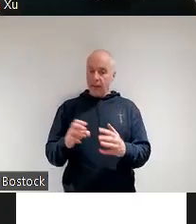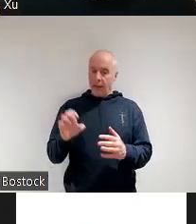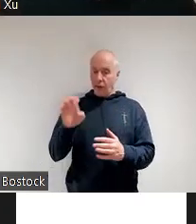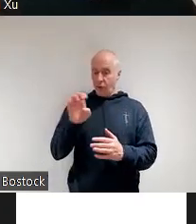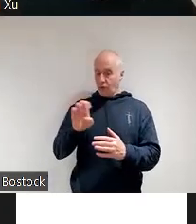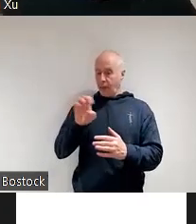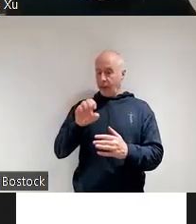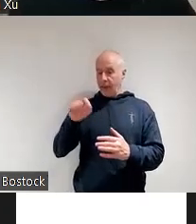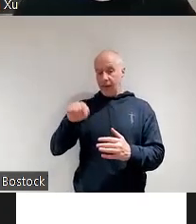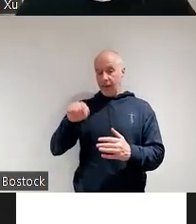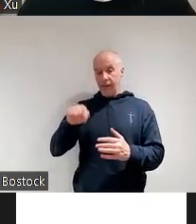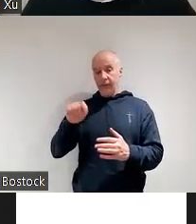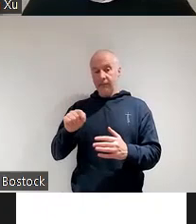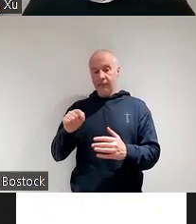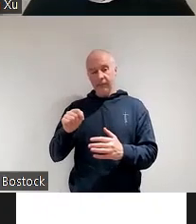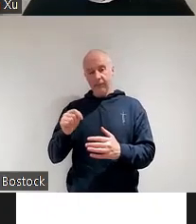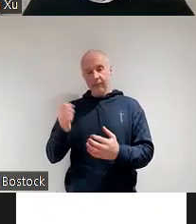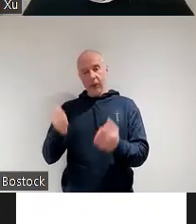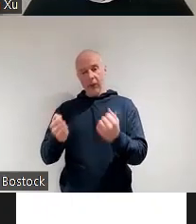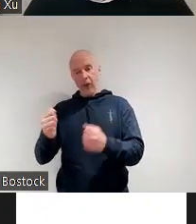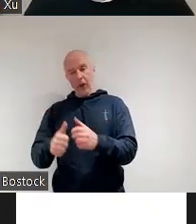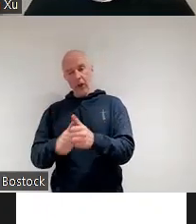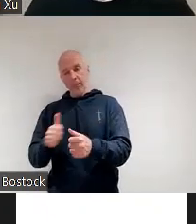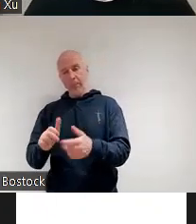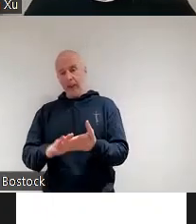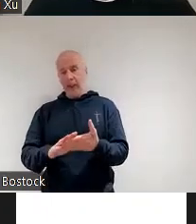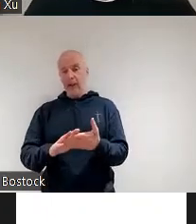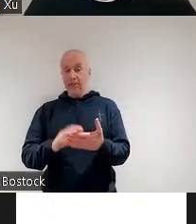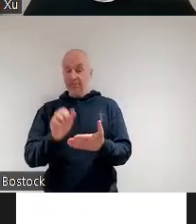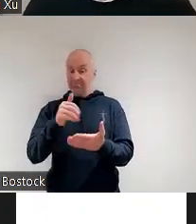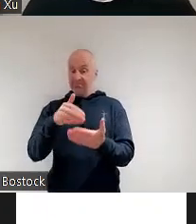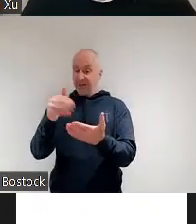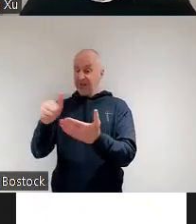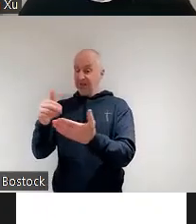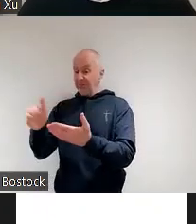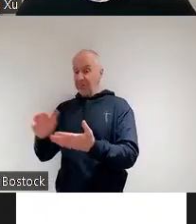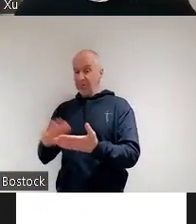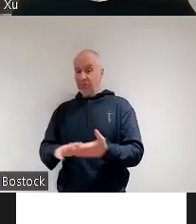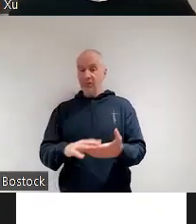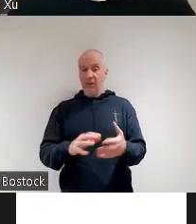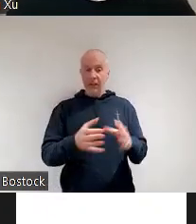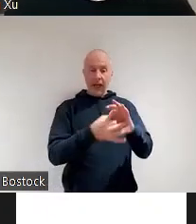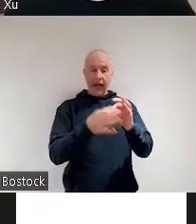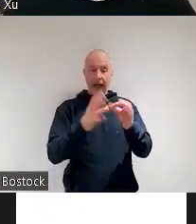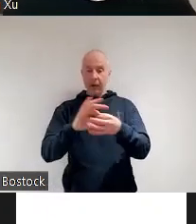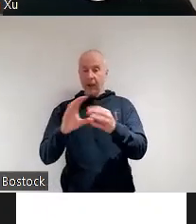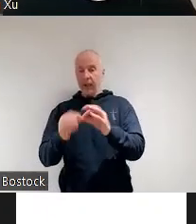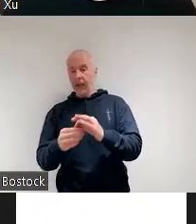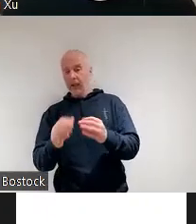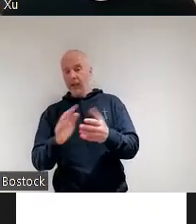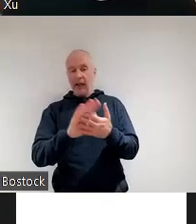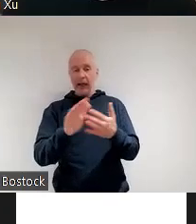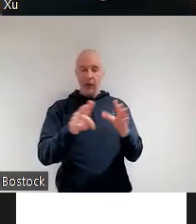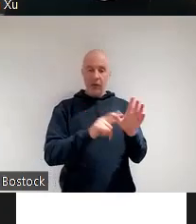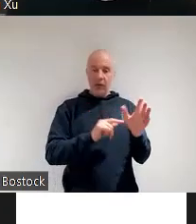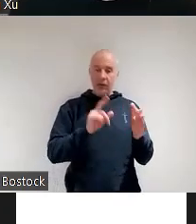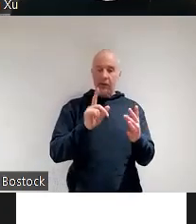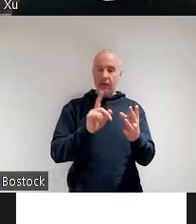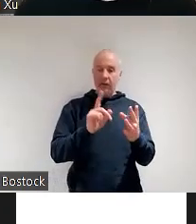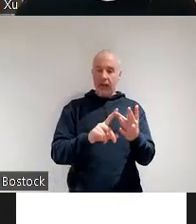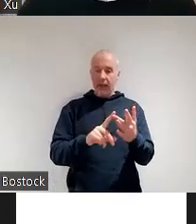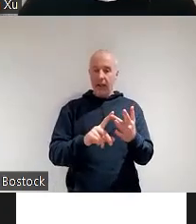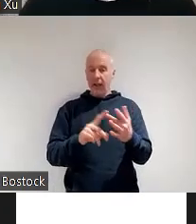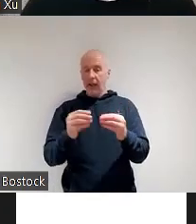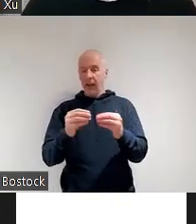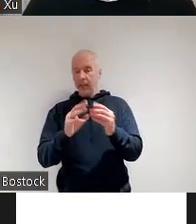which has done very well on the BEVs. Audi, Hyundai, BMW, and all other large car manufacturers,